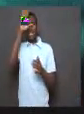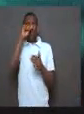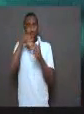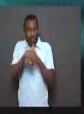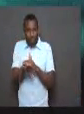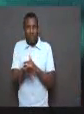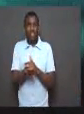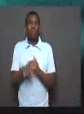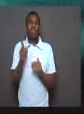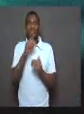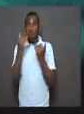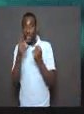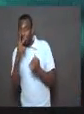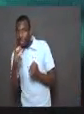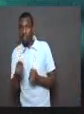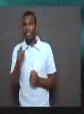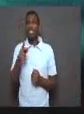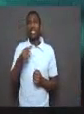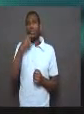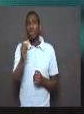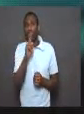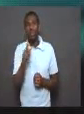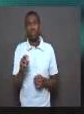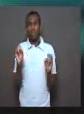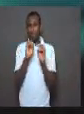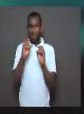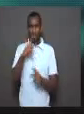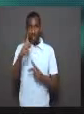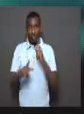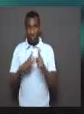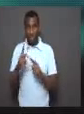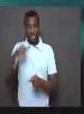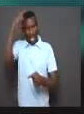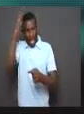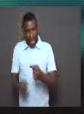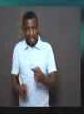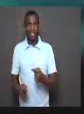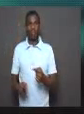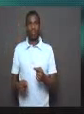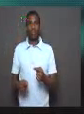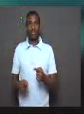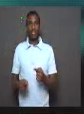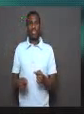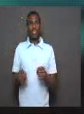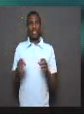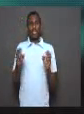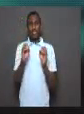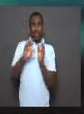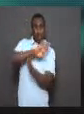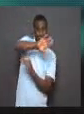It states, no process is possible in which there is an